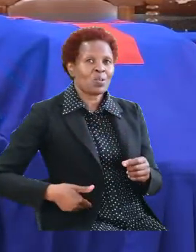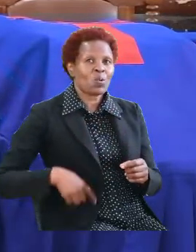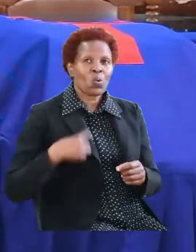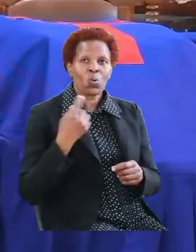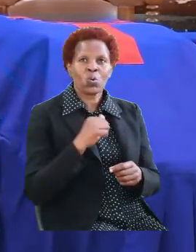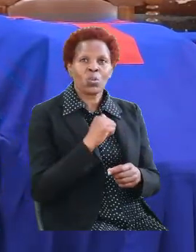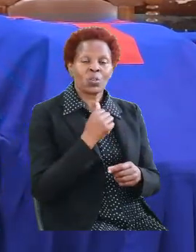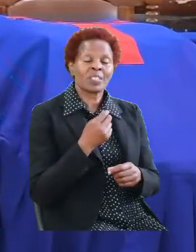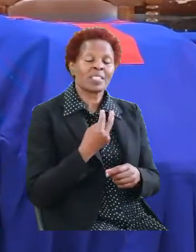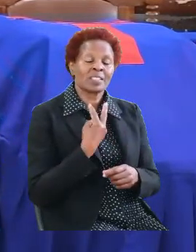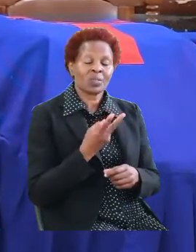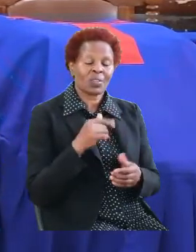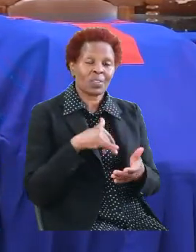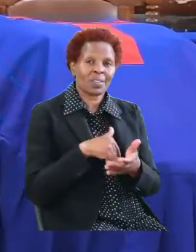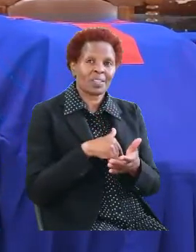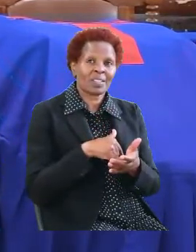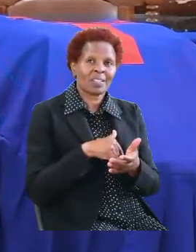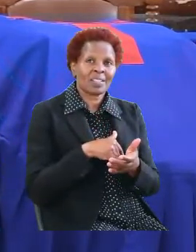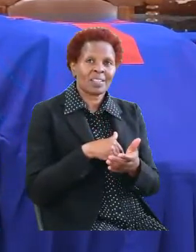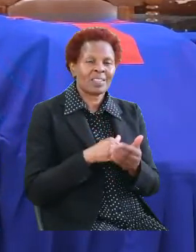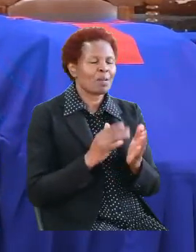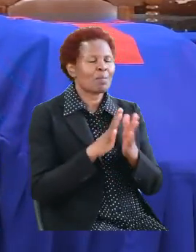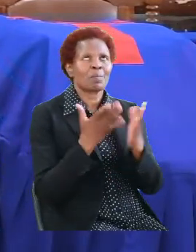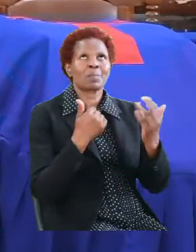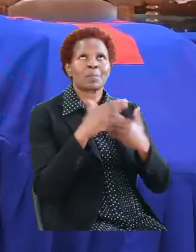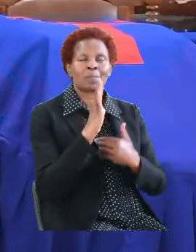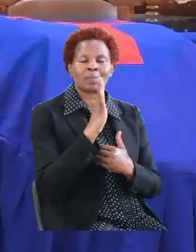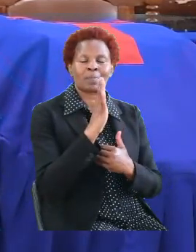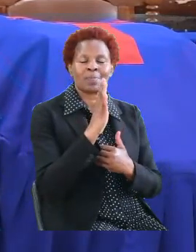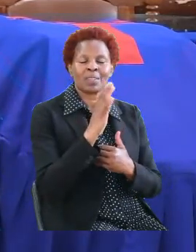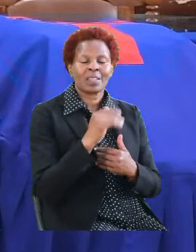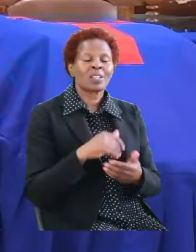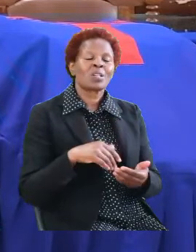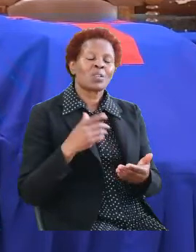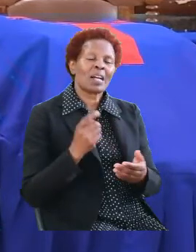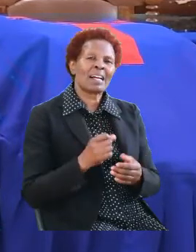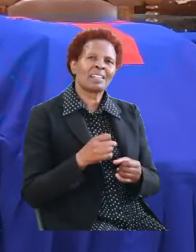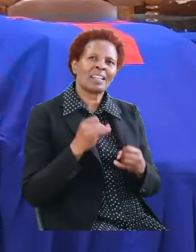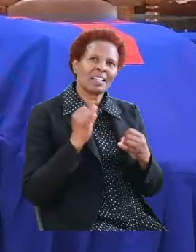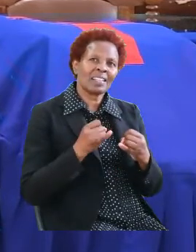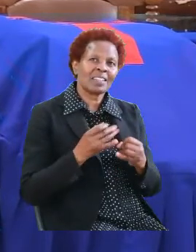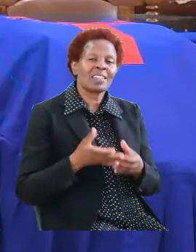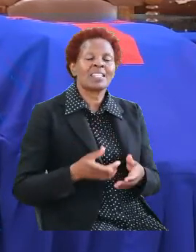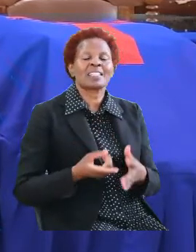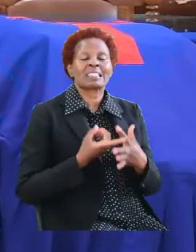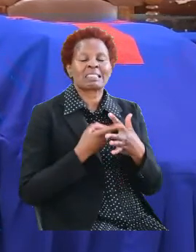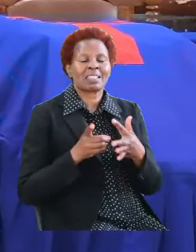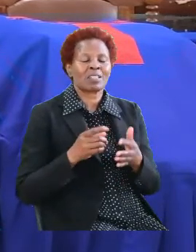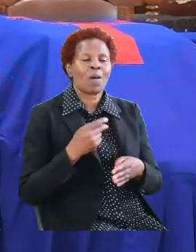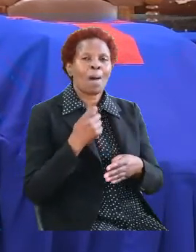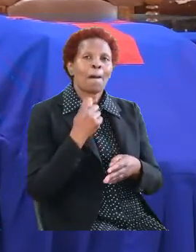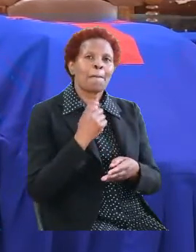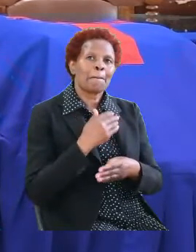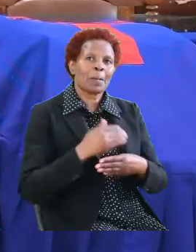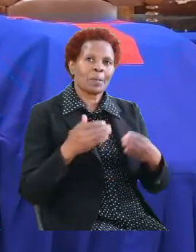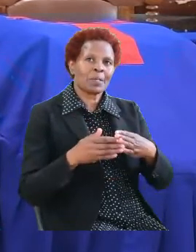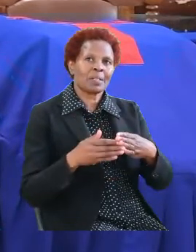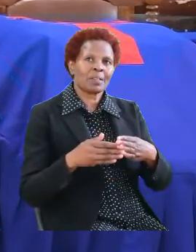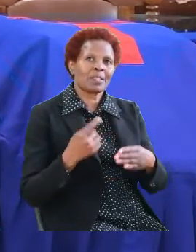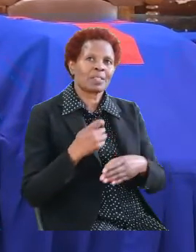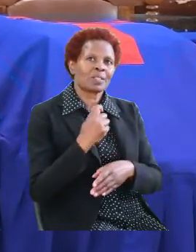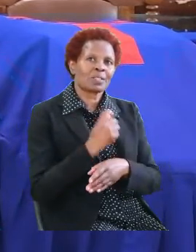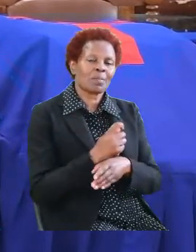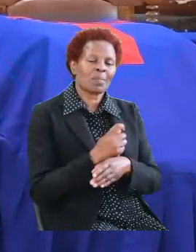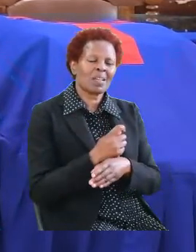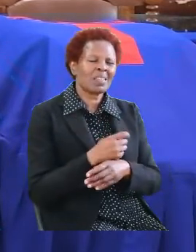temple were dancing around. They were praising the Lord that finally we are building the temple. But the old men were crying